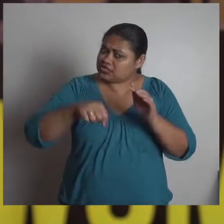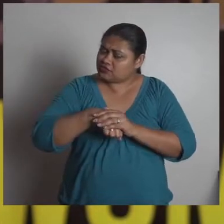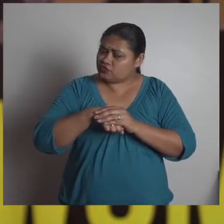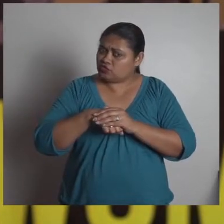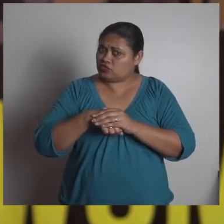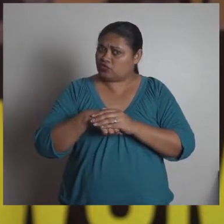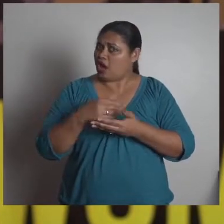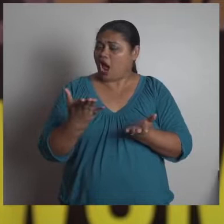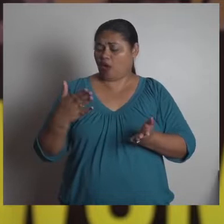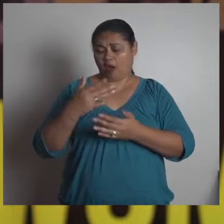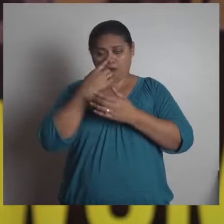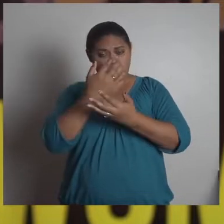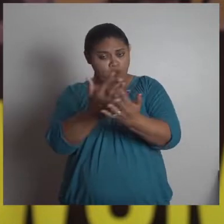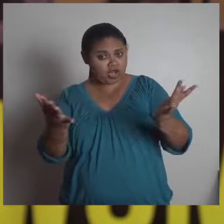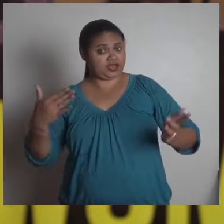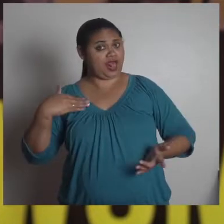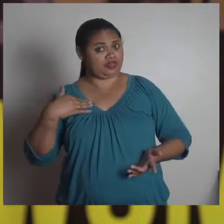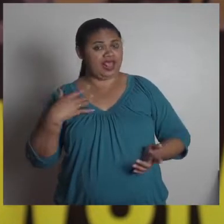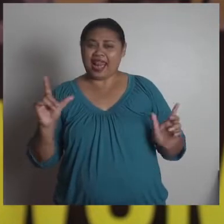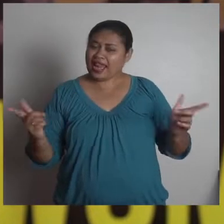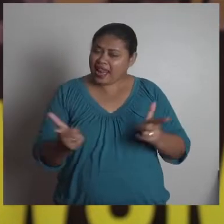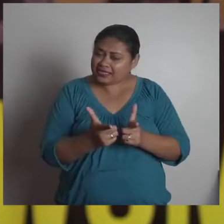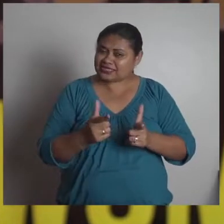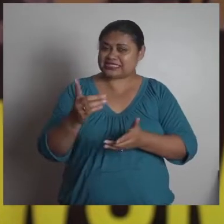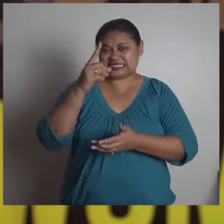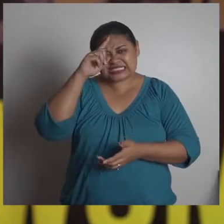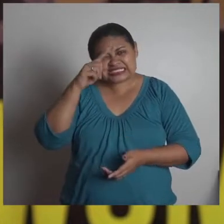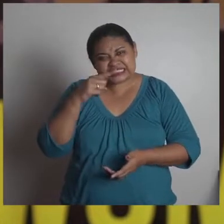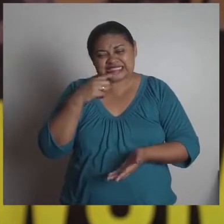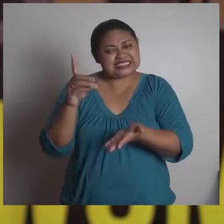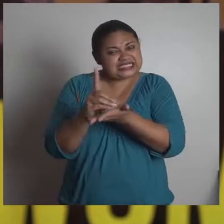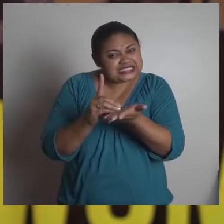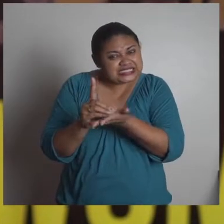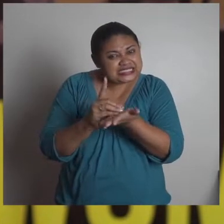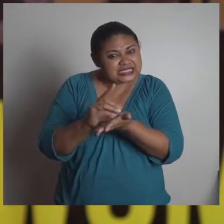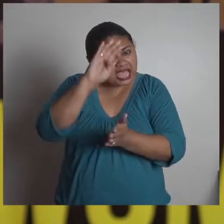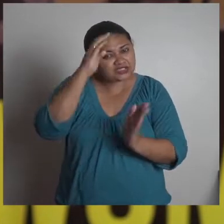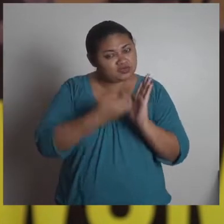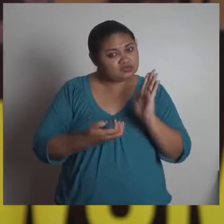of success would be, are our population healthy? Are